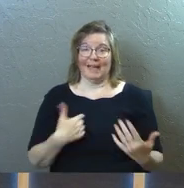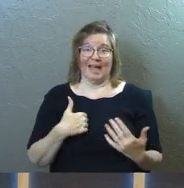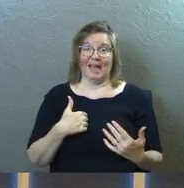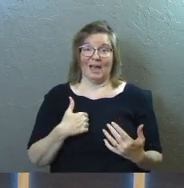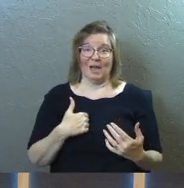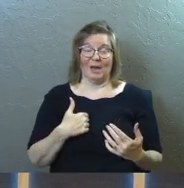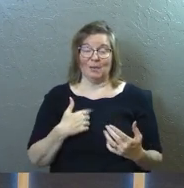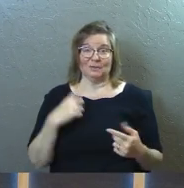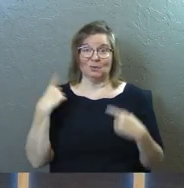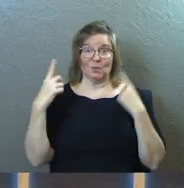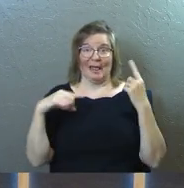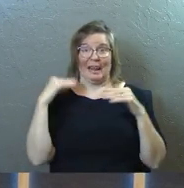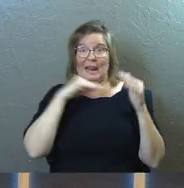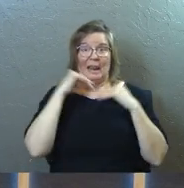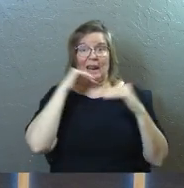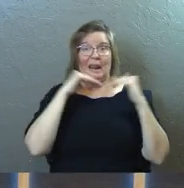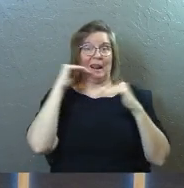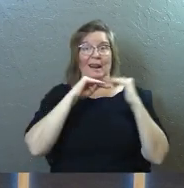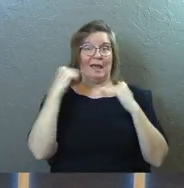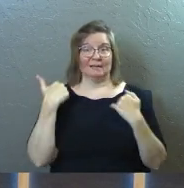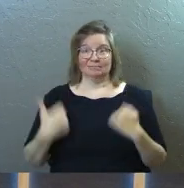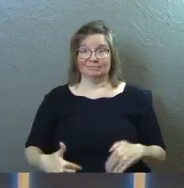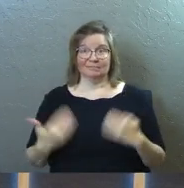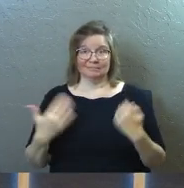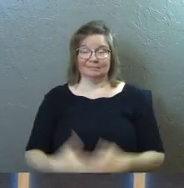I was a raving lunatic liar.